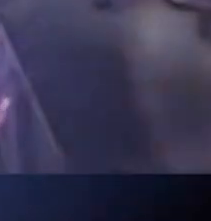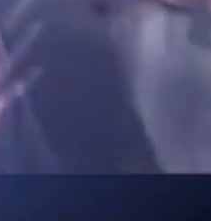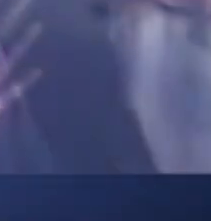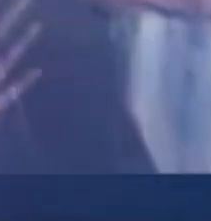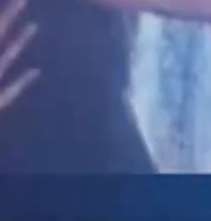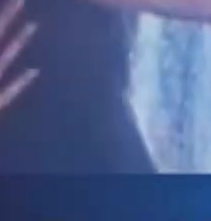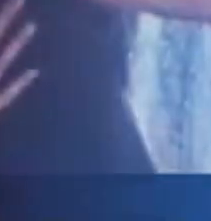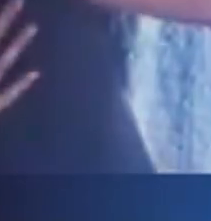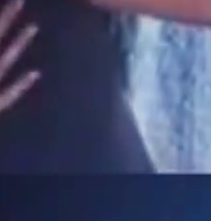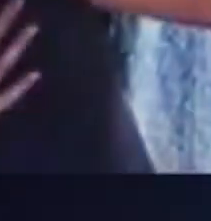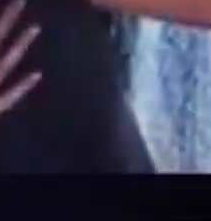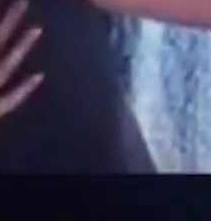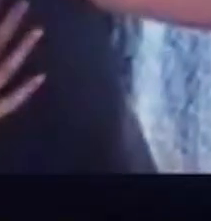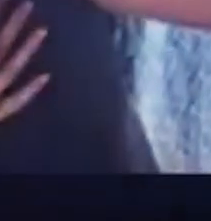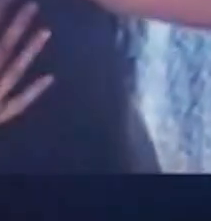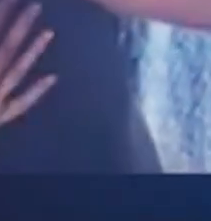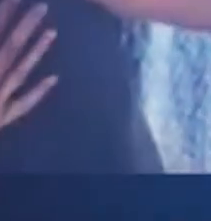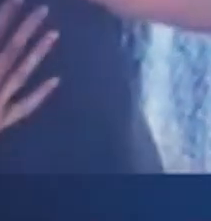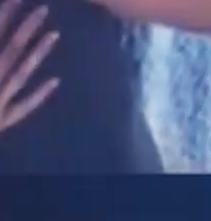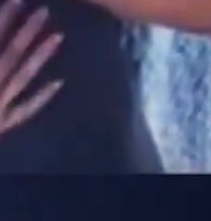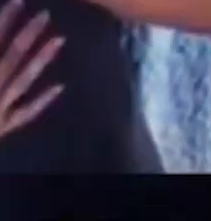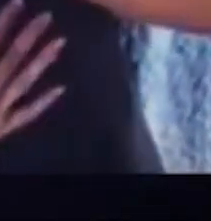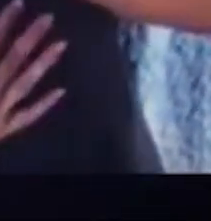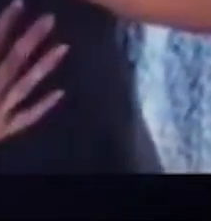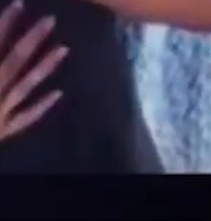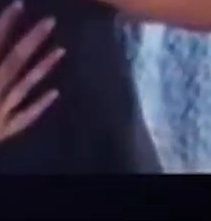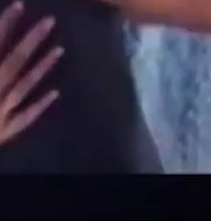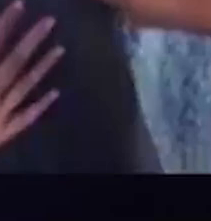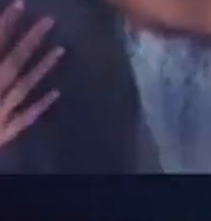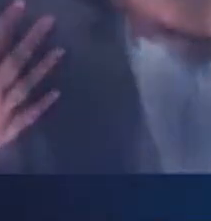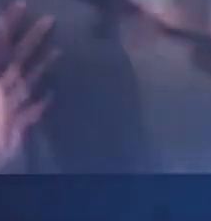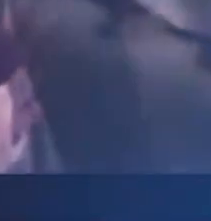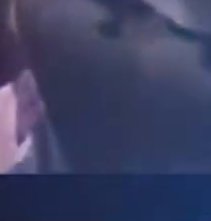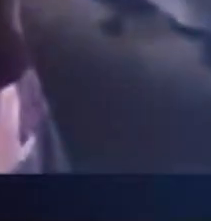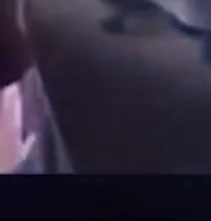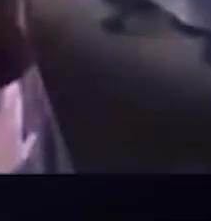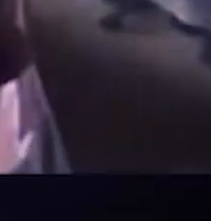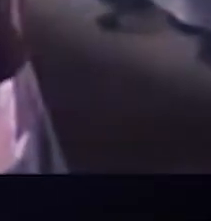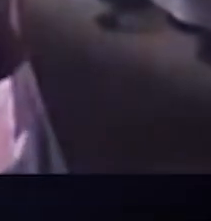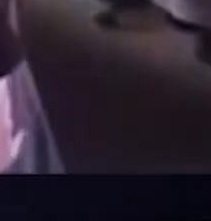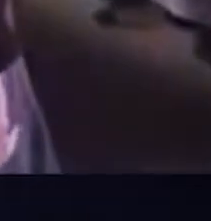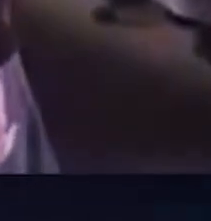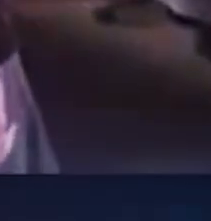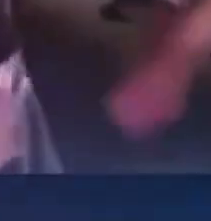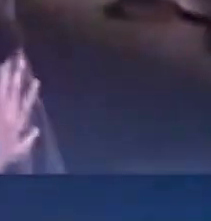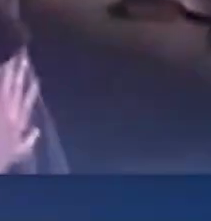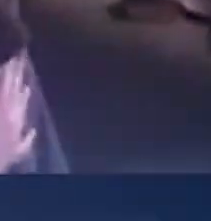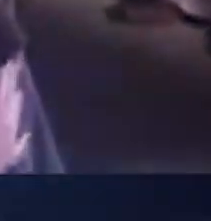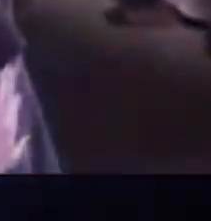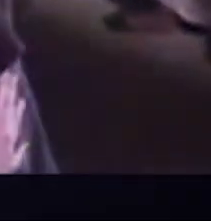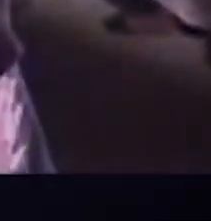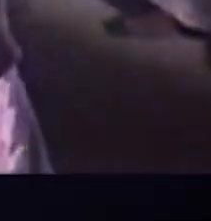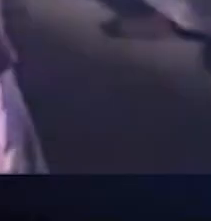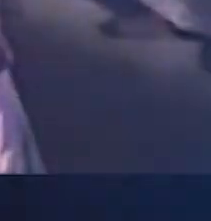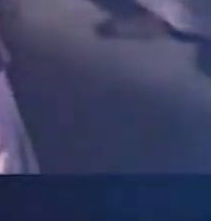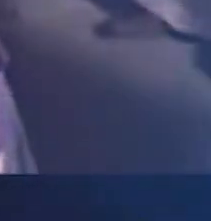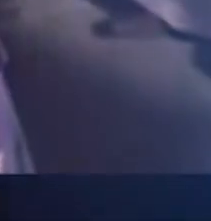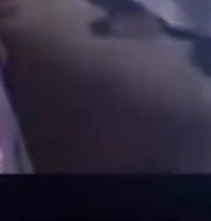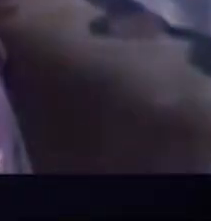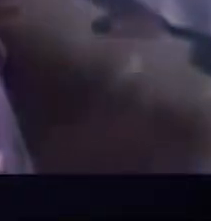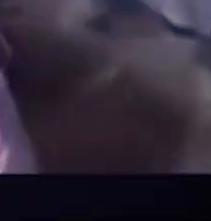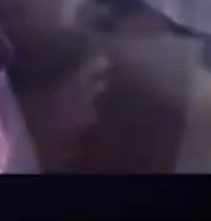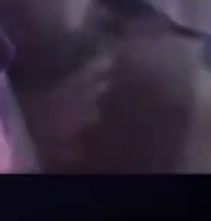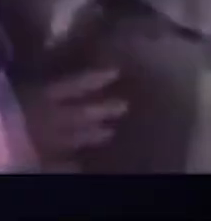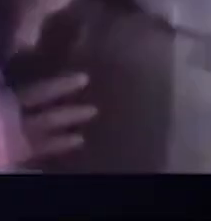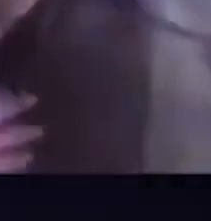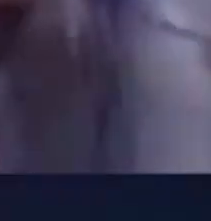Yesu dimo. May someone's faith make him whole. And jinu nkwa. Be freed from your